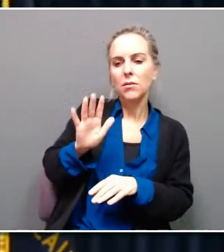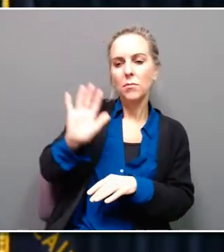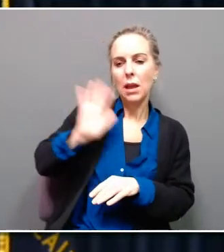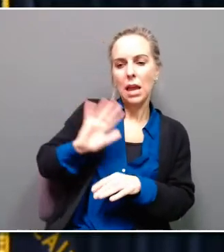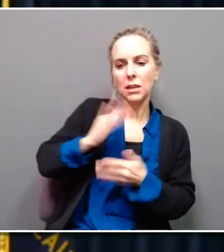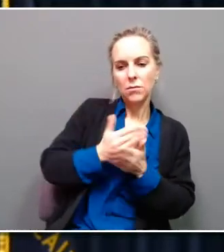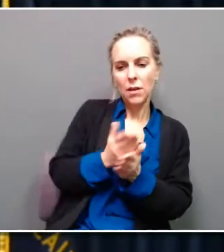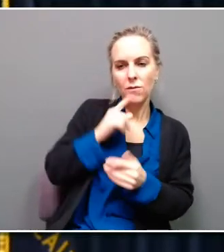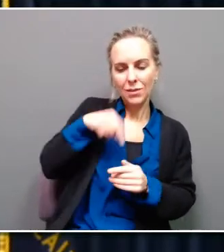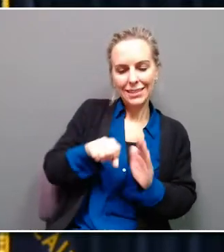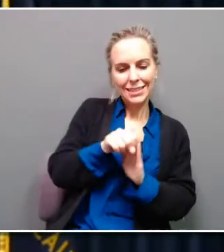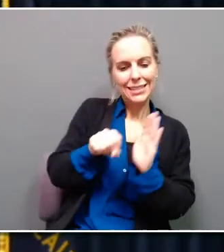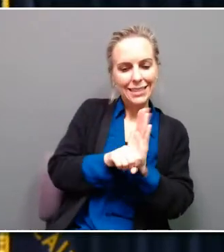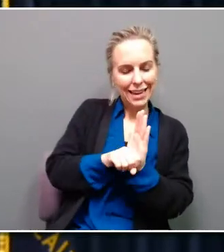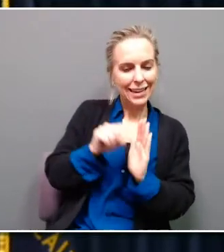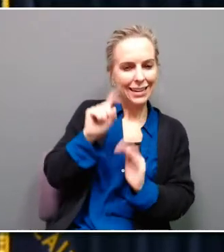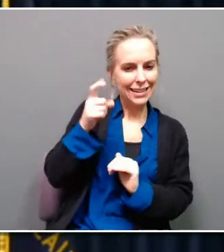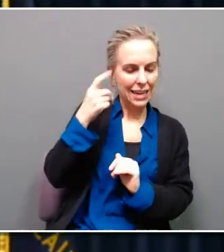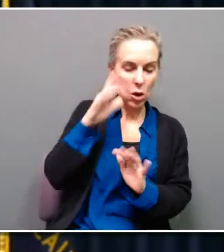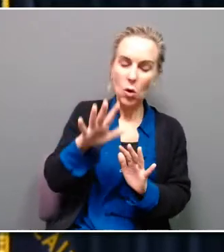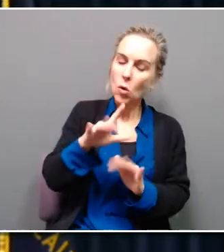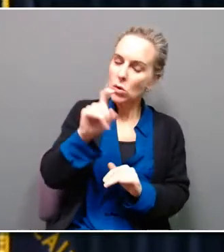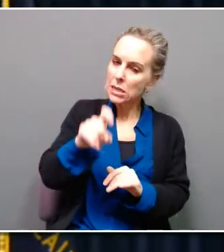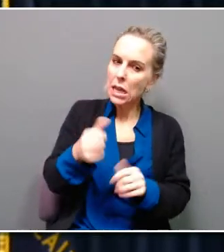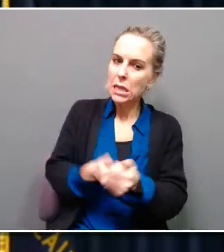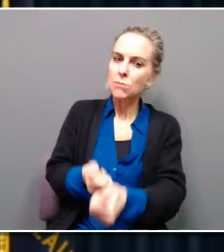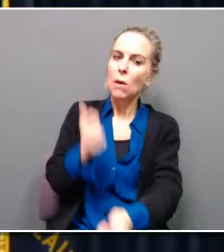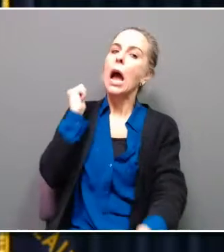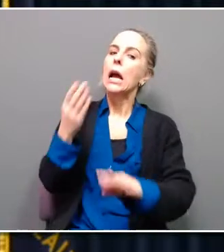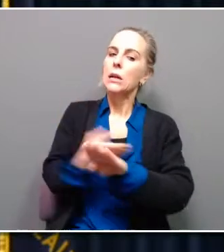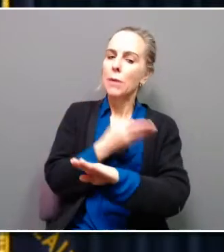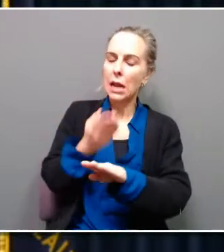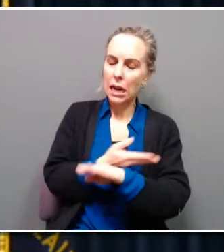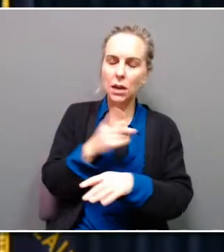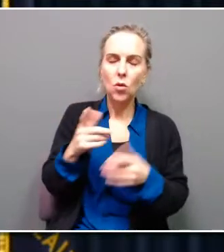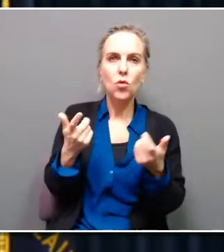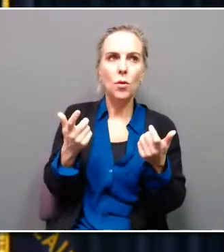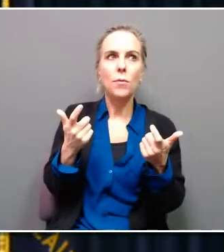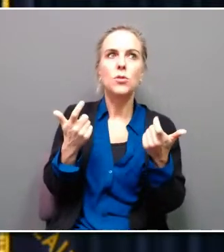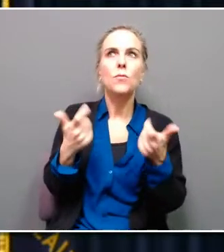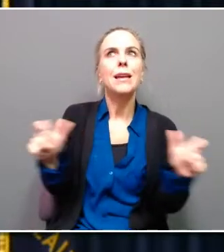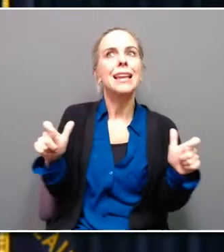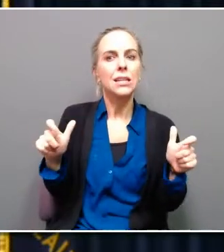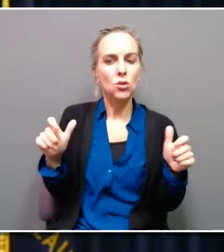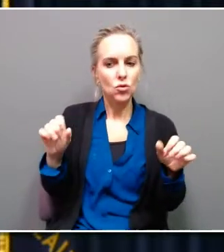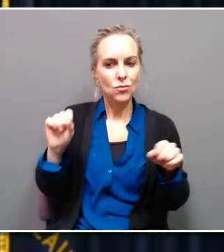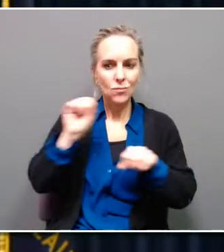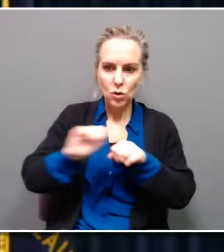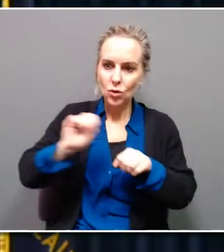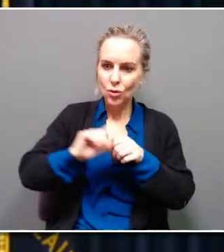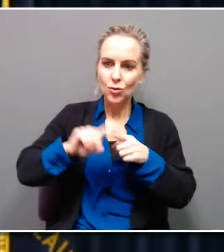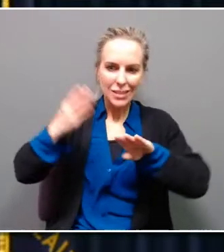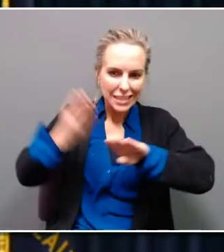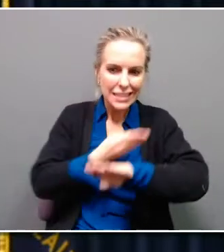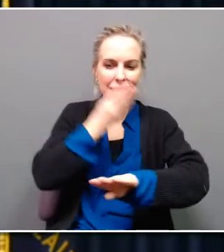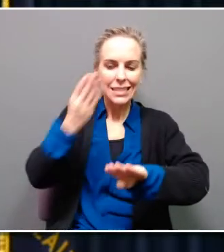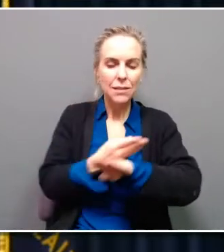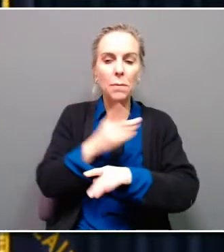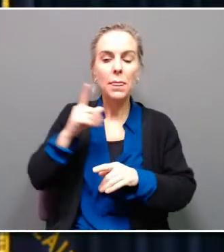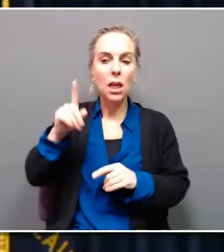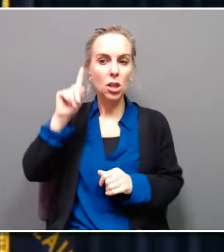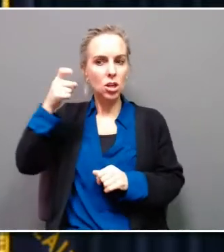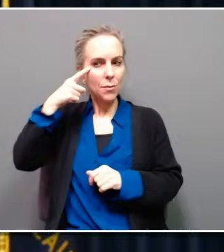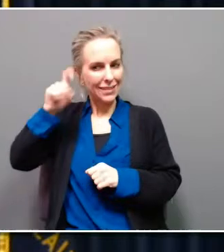is in significant disrepair and needs major work. However, government still has to operate